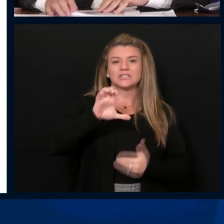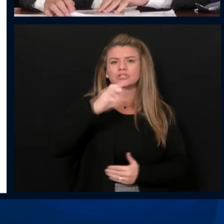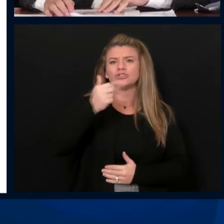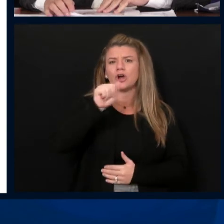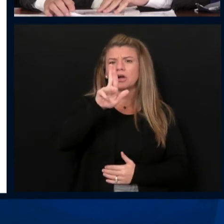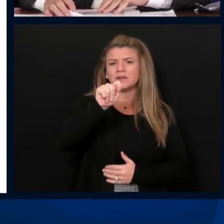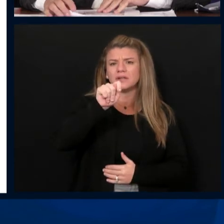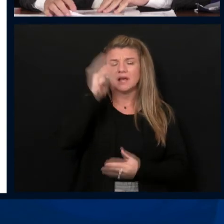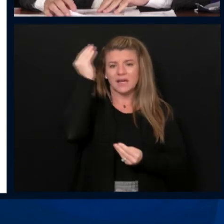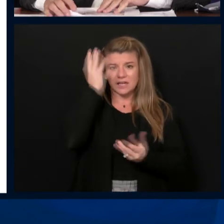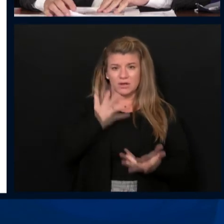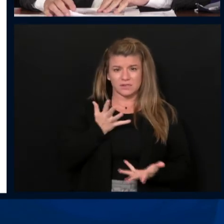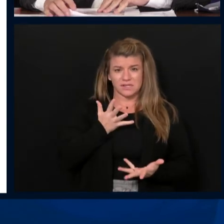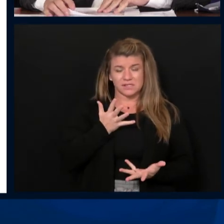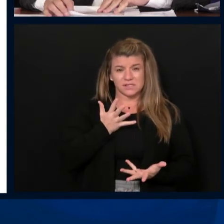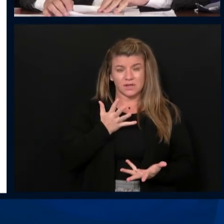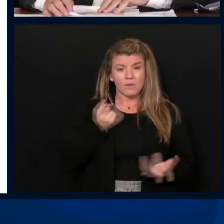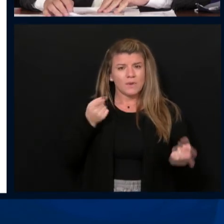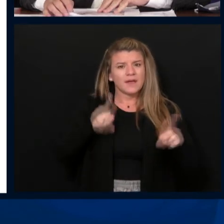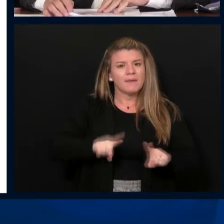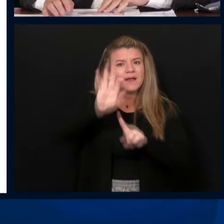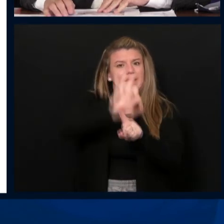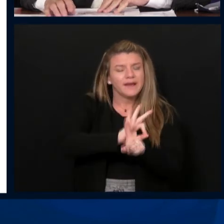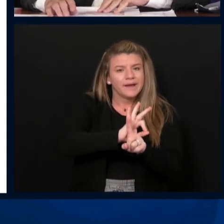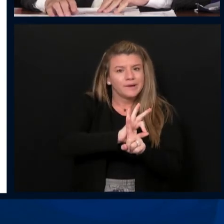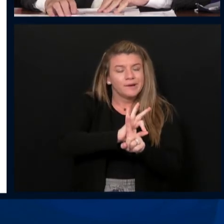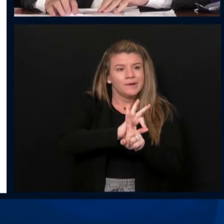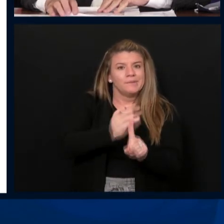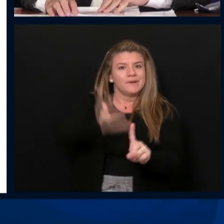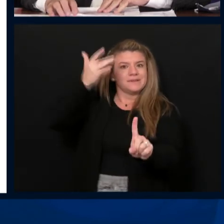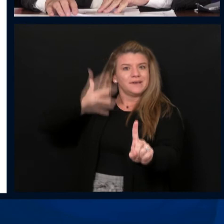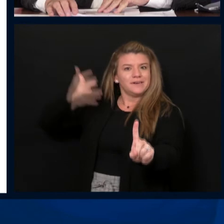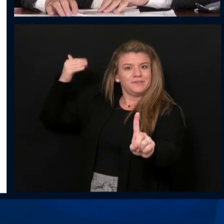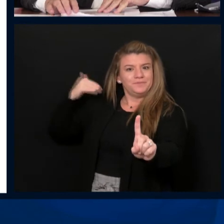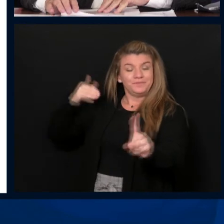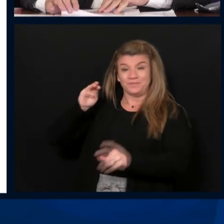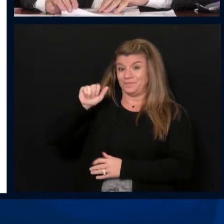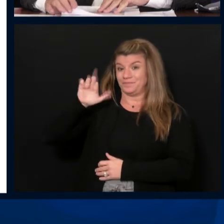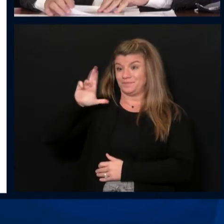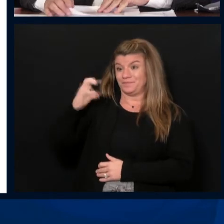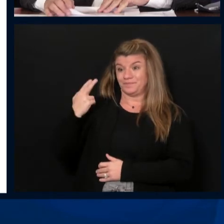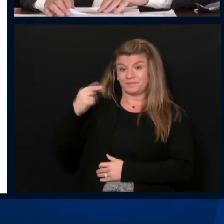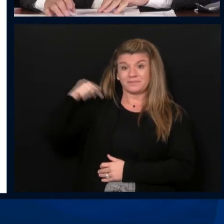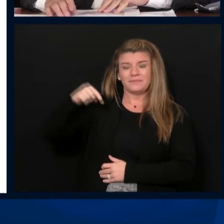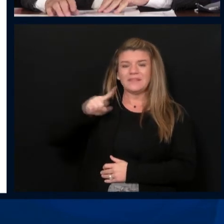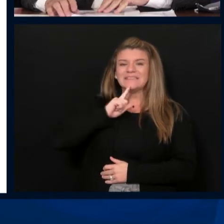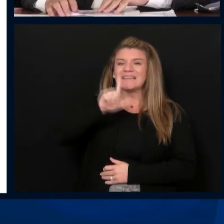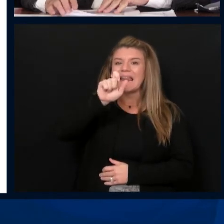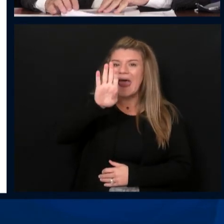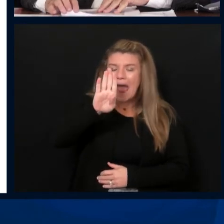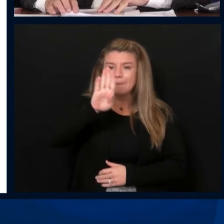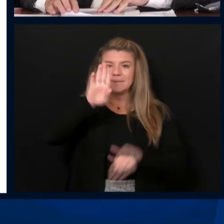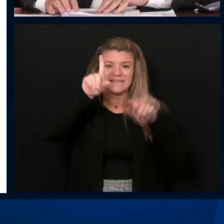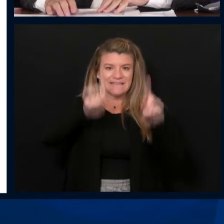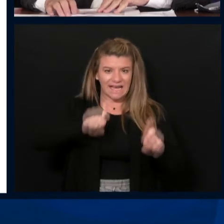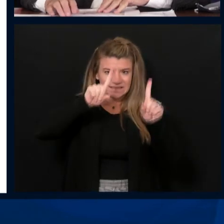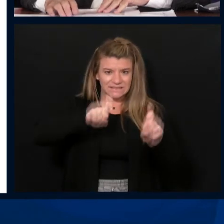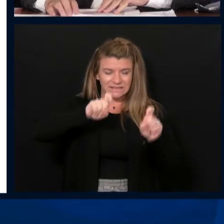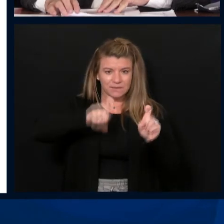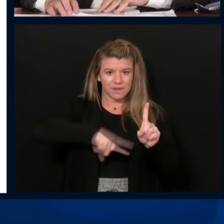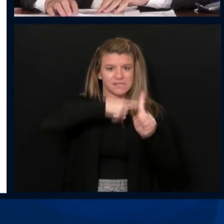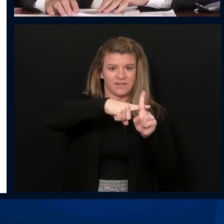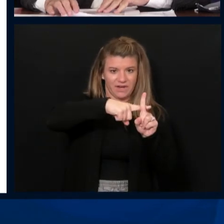tells us where we were 9 months ago in March, and this is a lab test positivity,